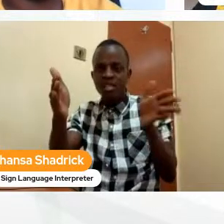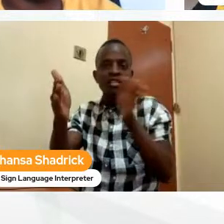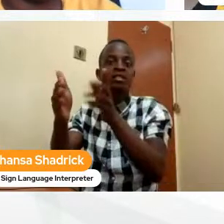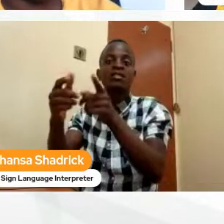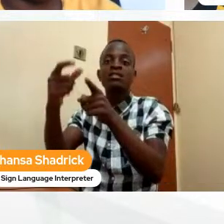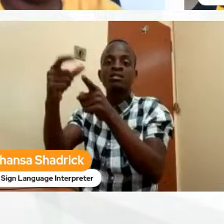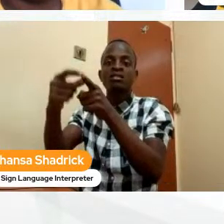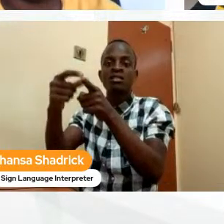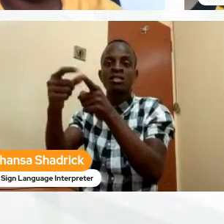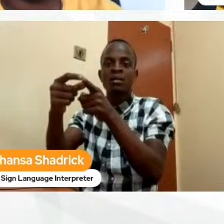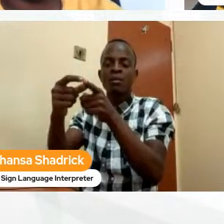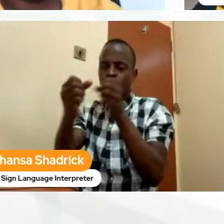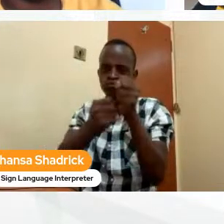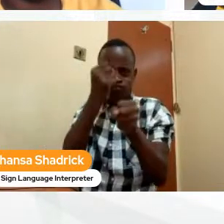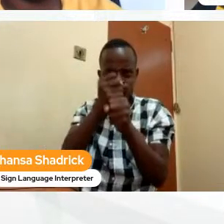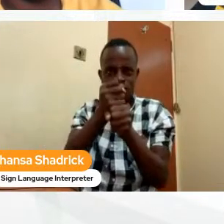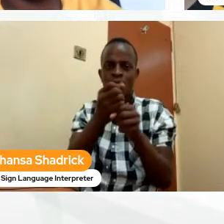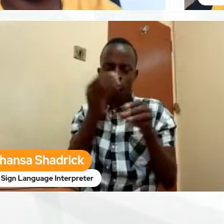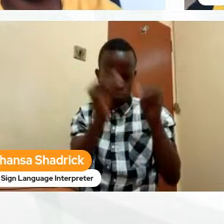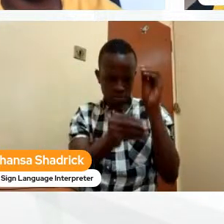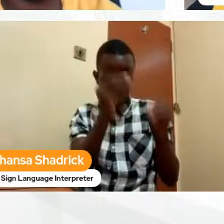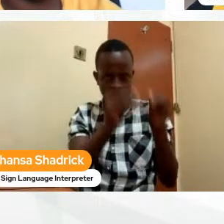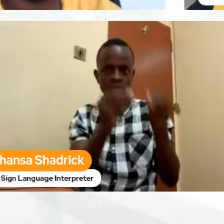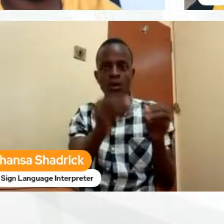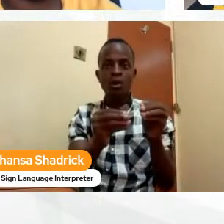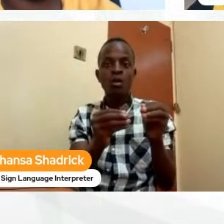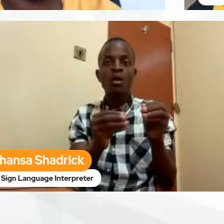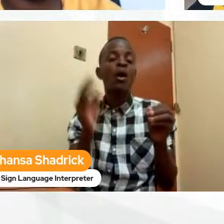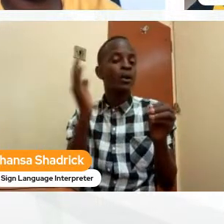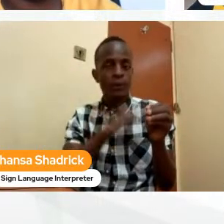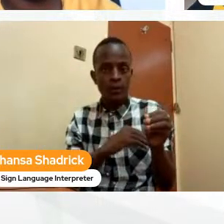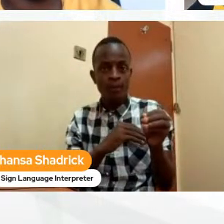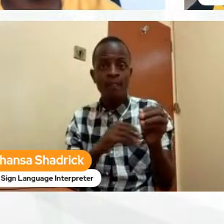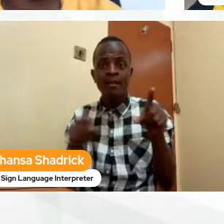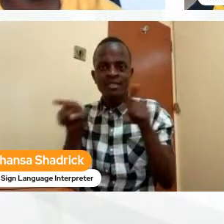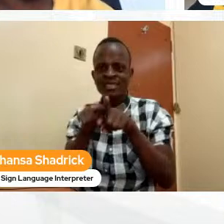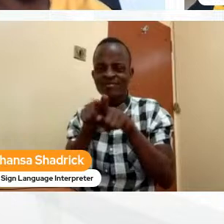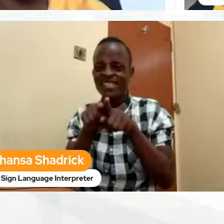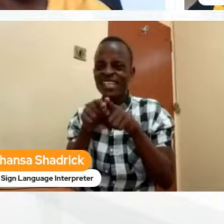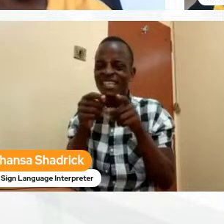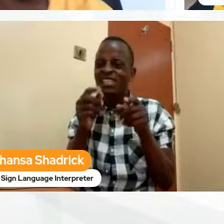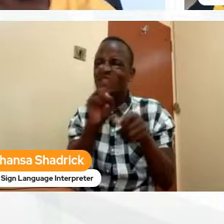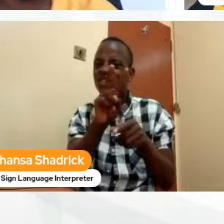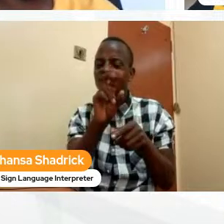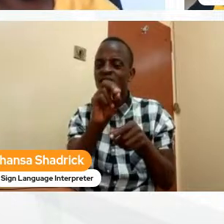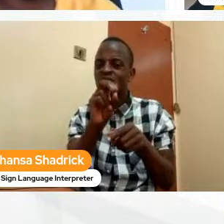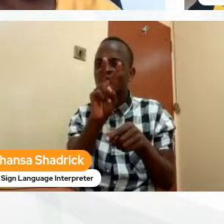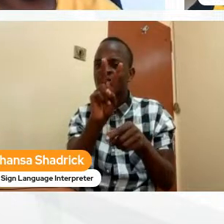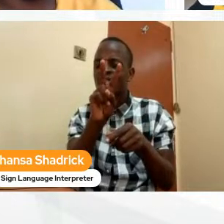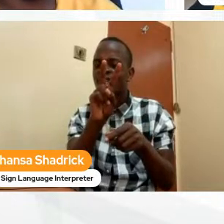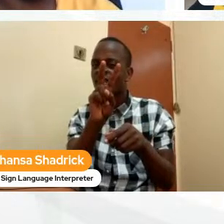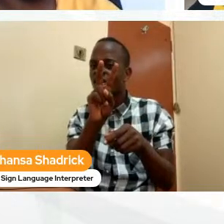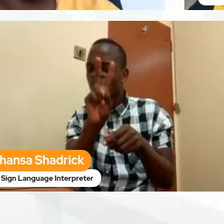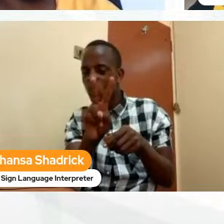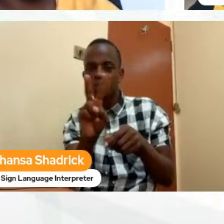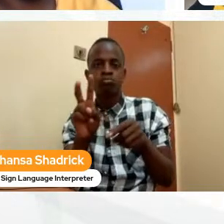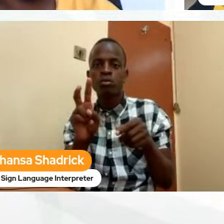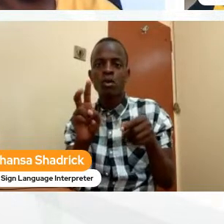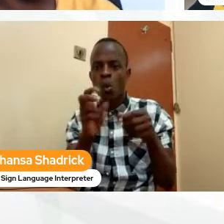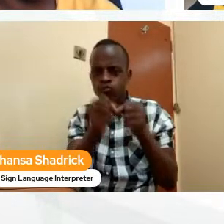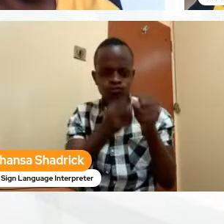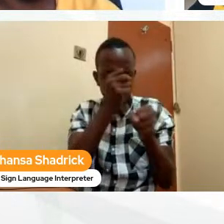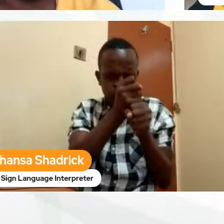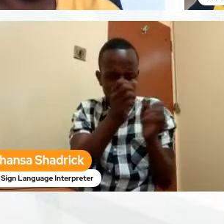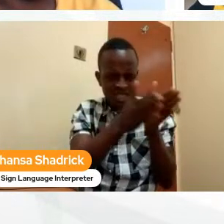first edition, which was for 2022, that was released in 2023. So maybe just to mention and ensure that it